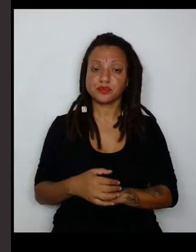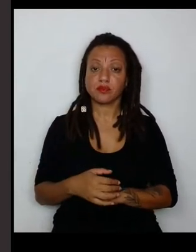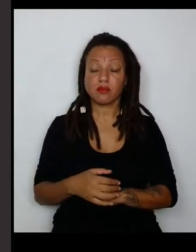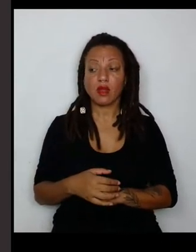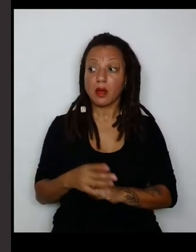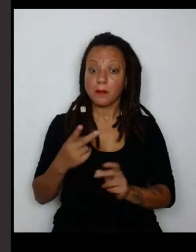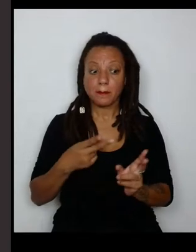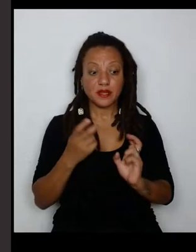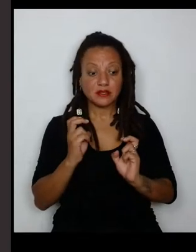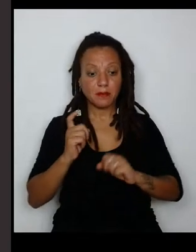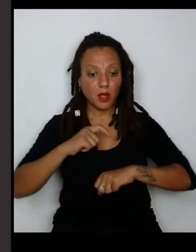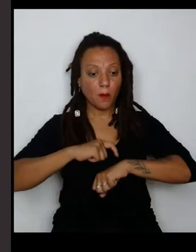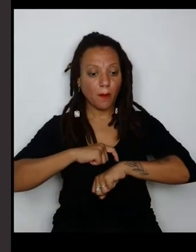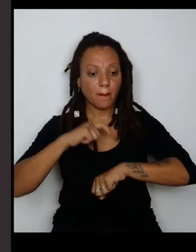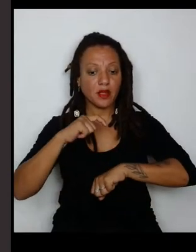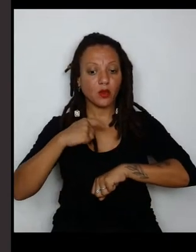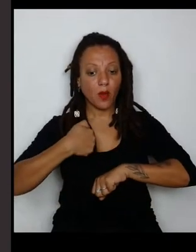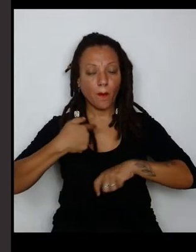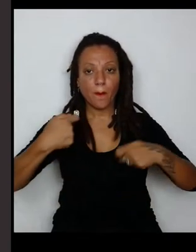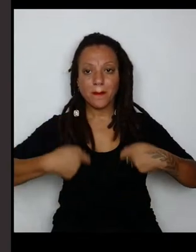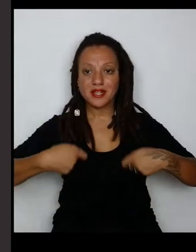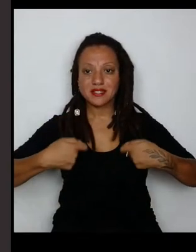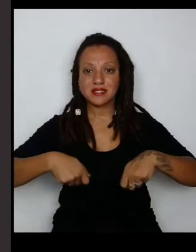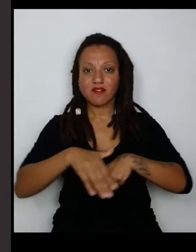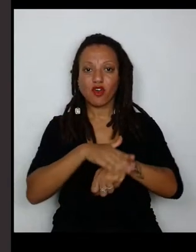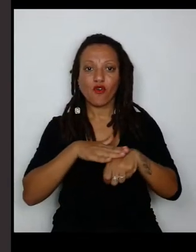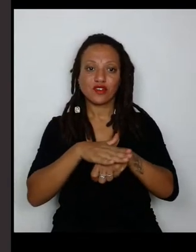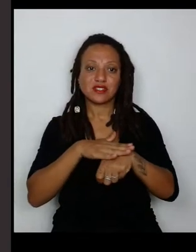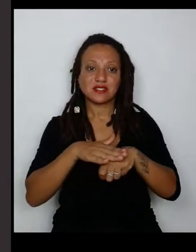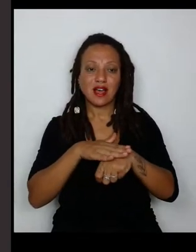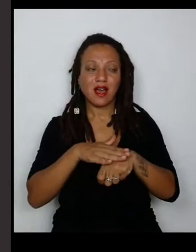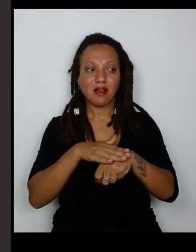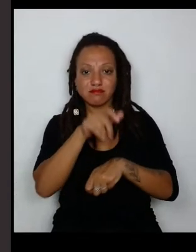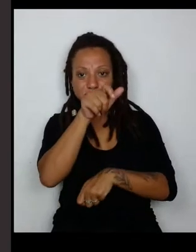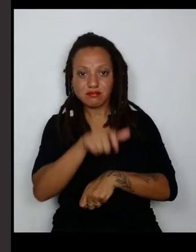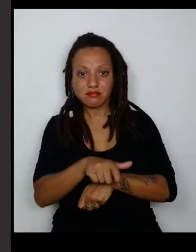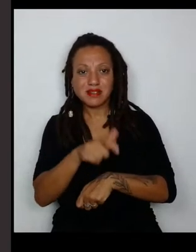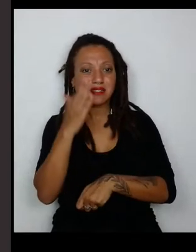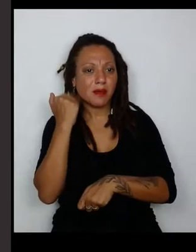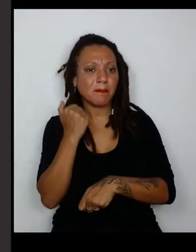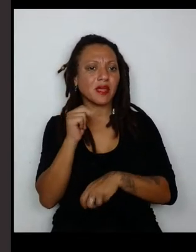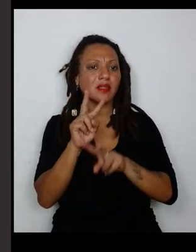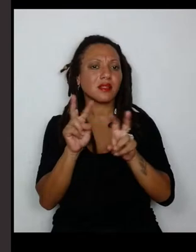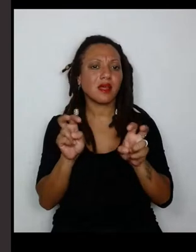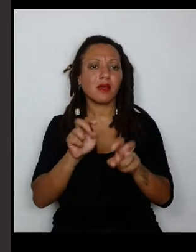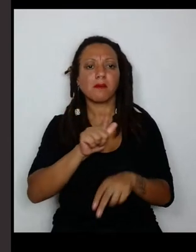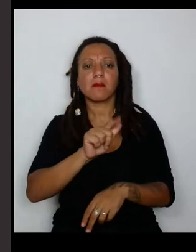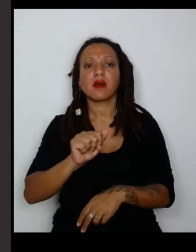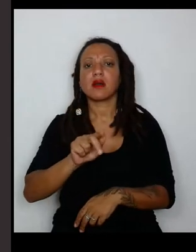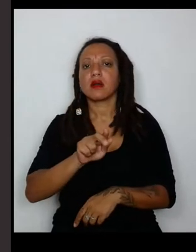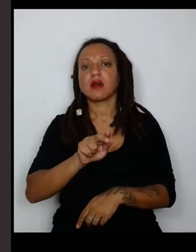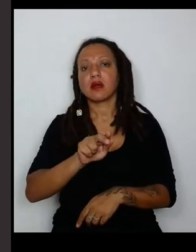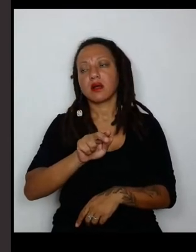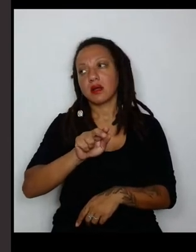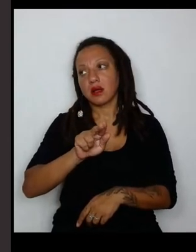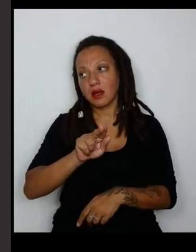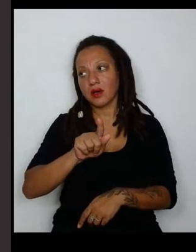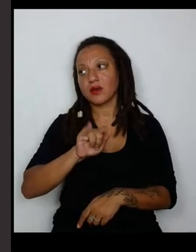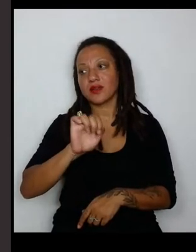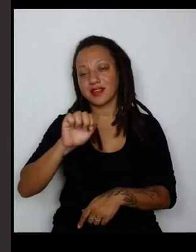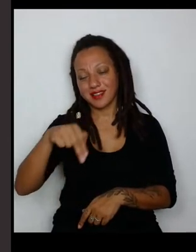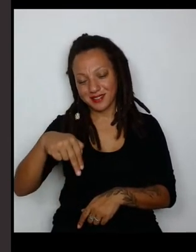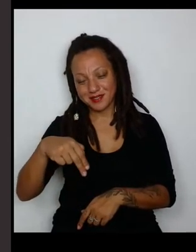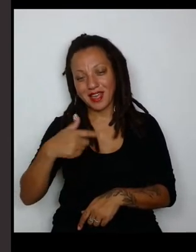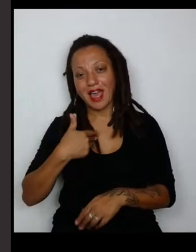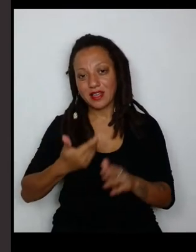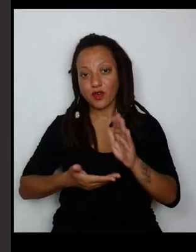realizing it i quickly left the bar and arrived at the waikiki in time for the swimsuit competition what i saw was one rare